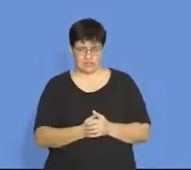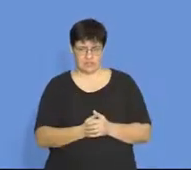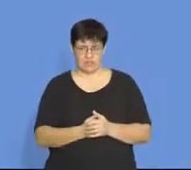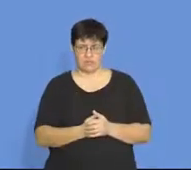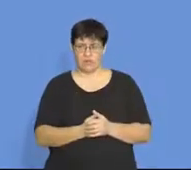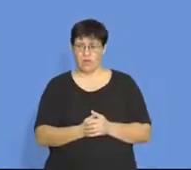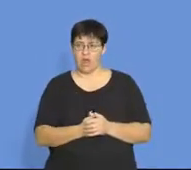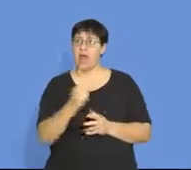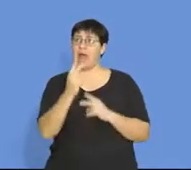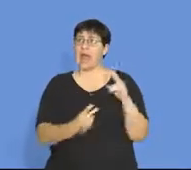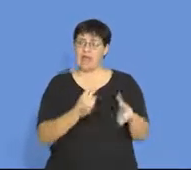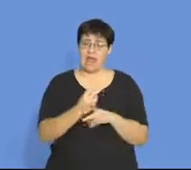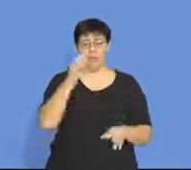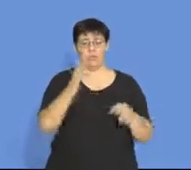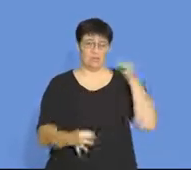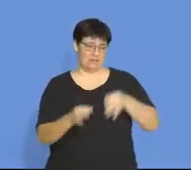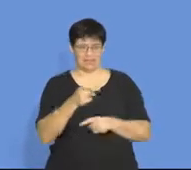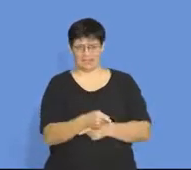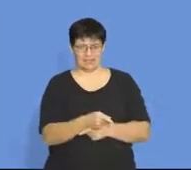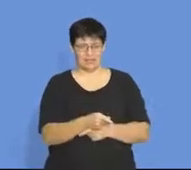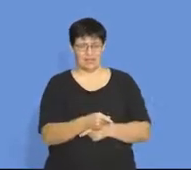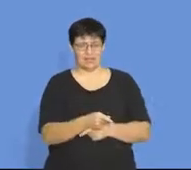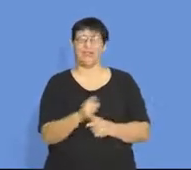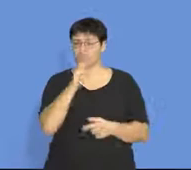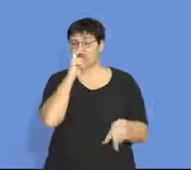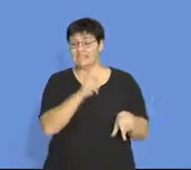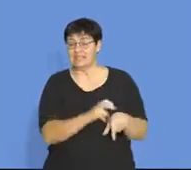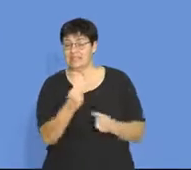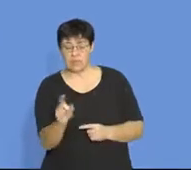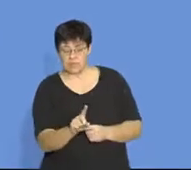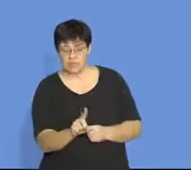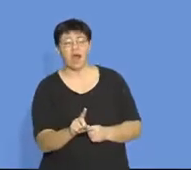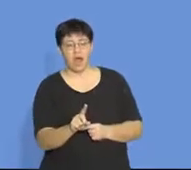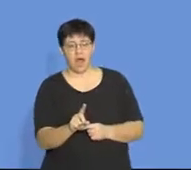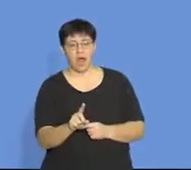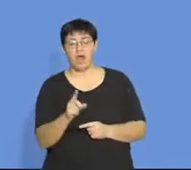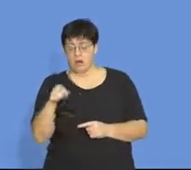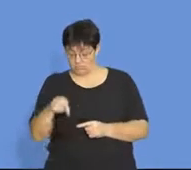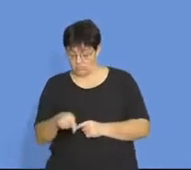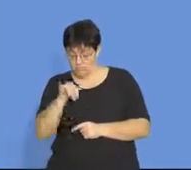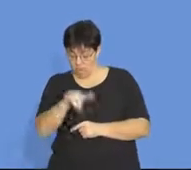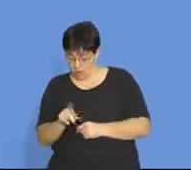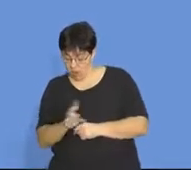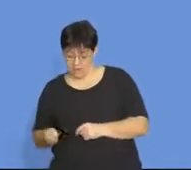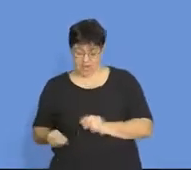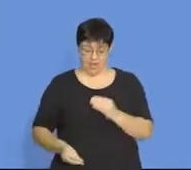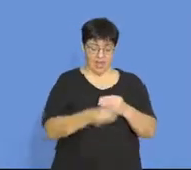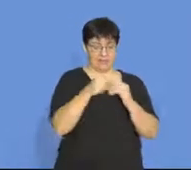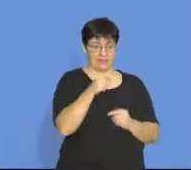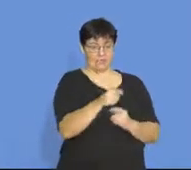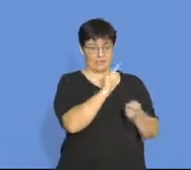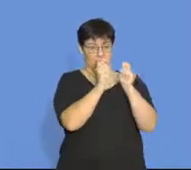formula. So you don't need to manipulate again or do anything. You just need to hoy whatever that y